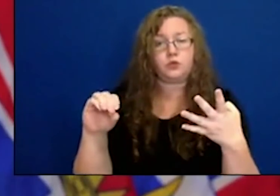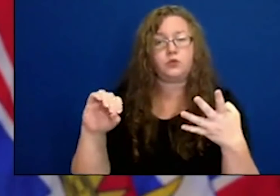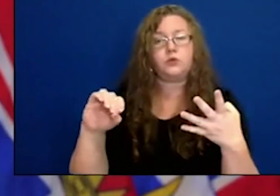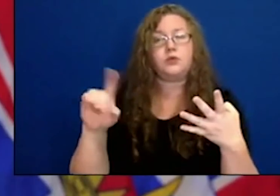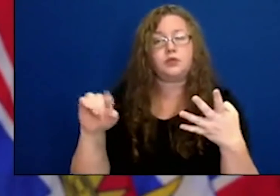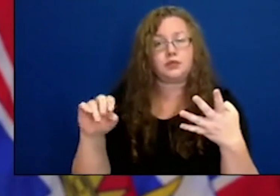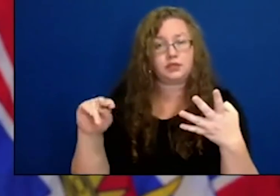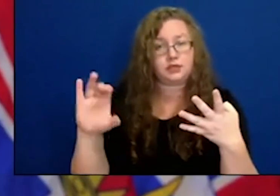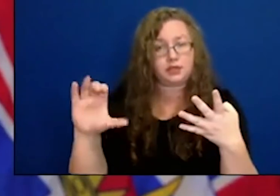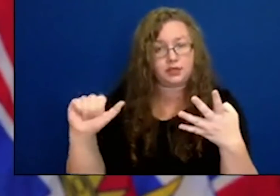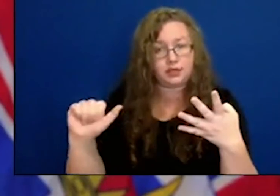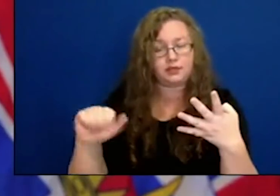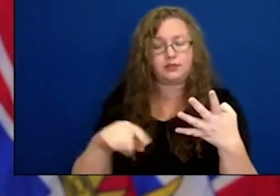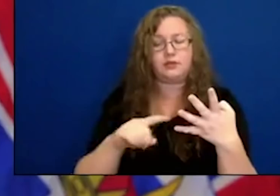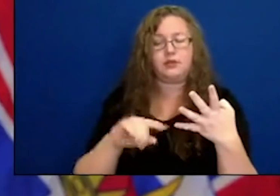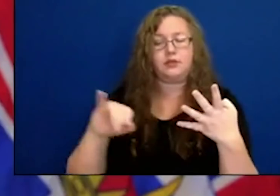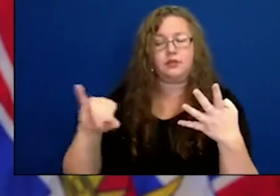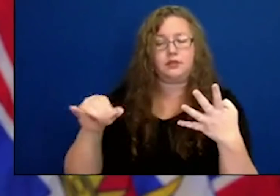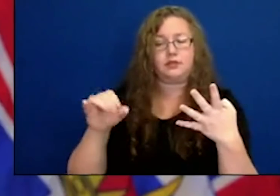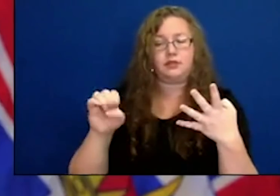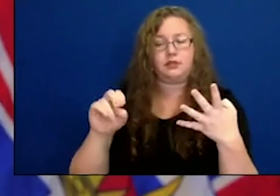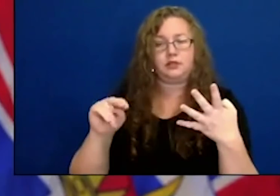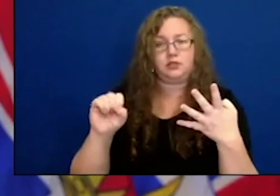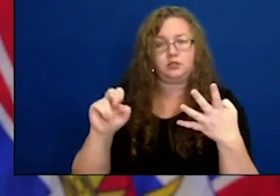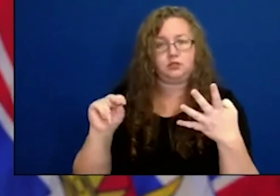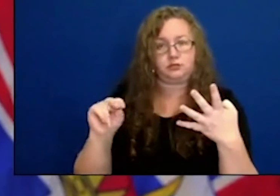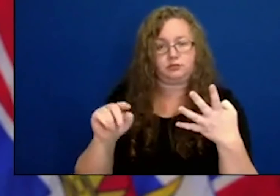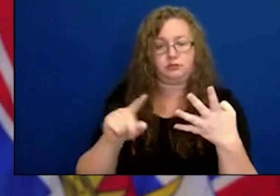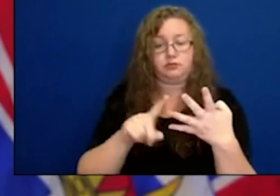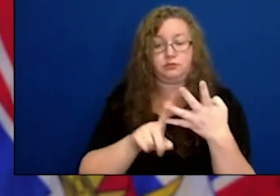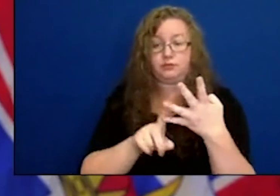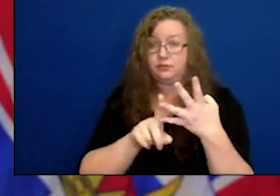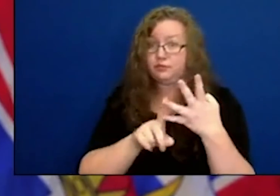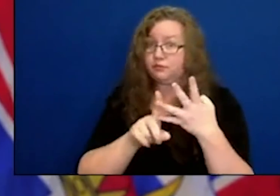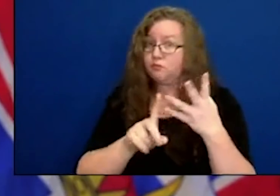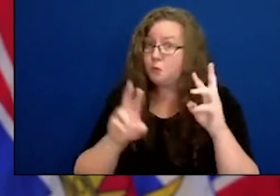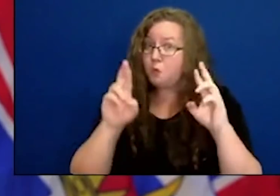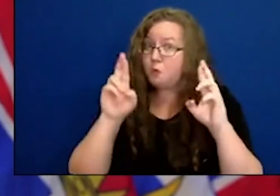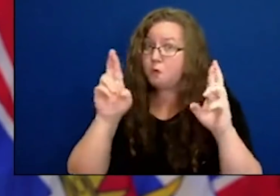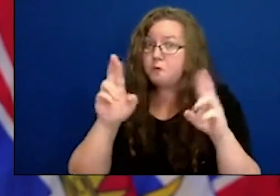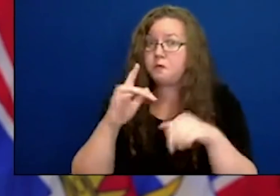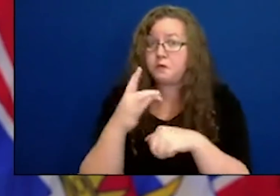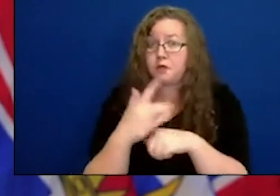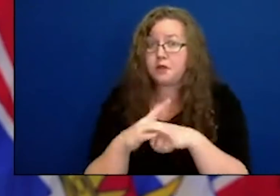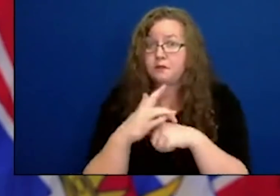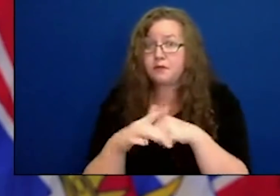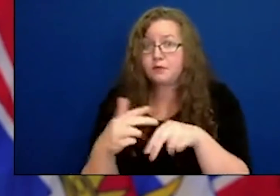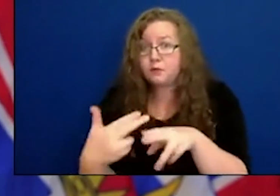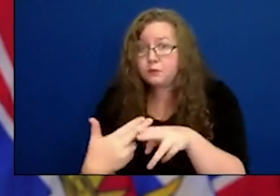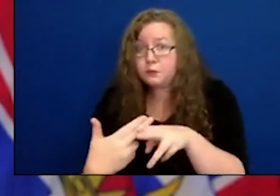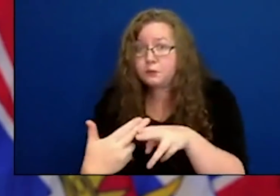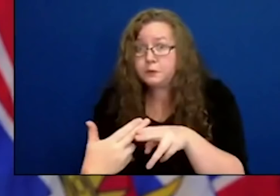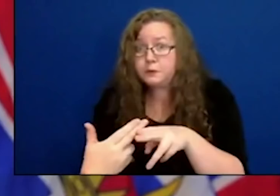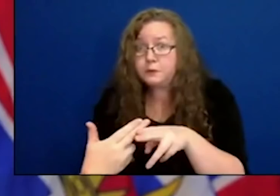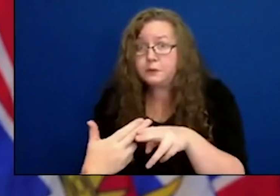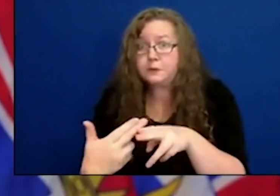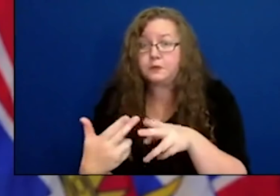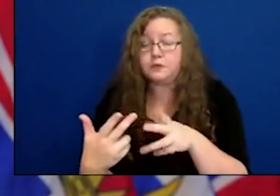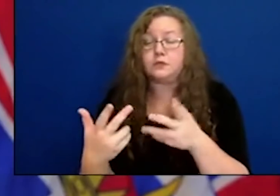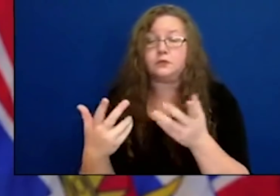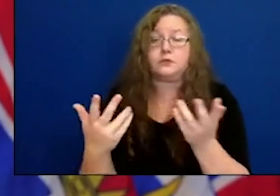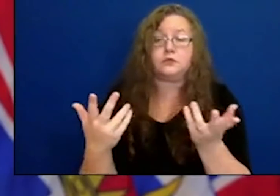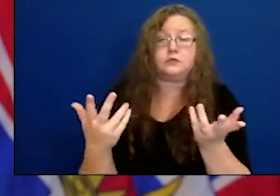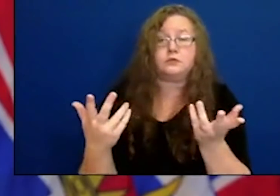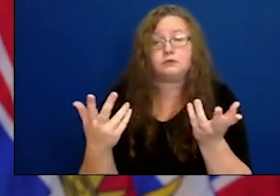So those ones, we hope, will be available and ready in the province sometime